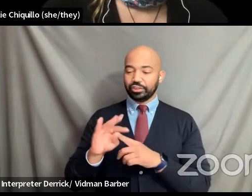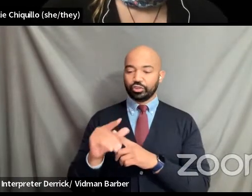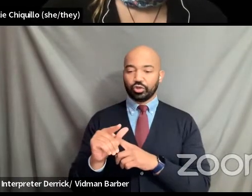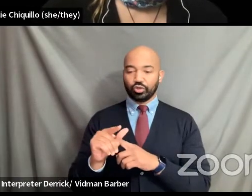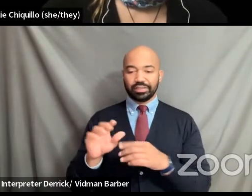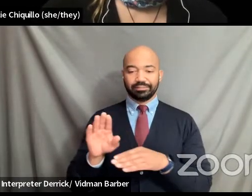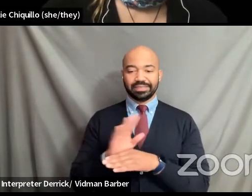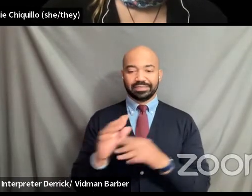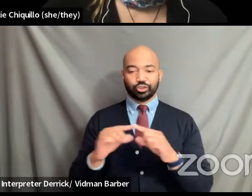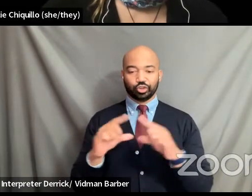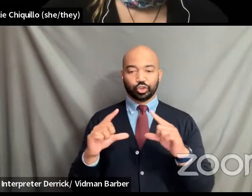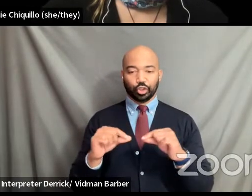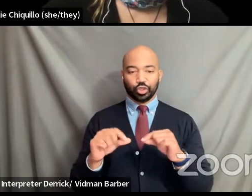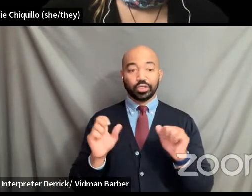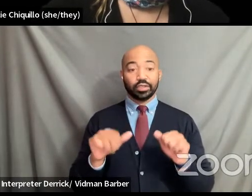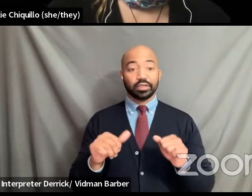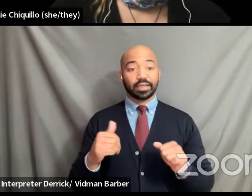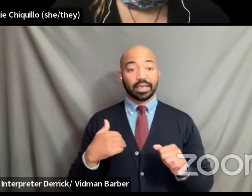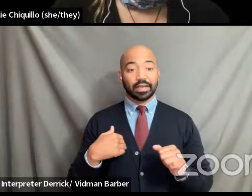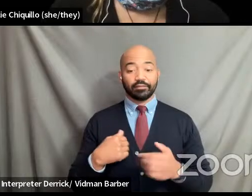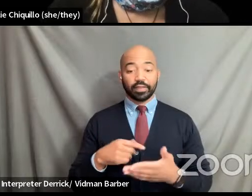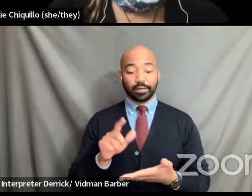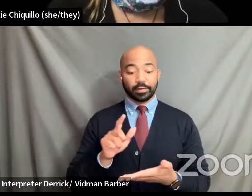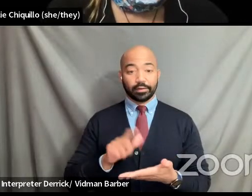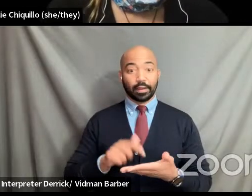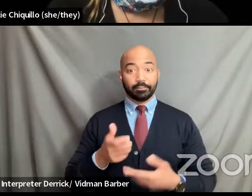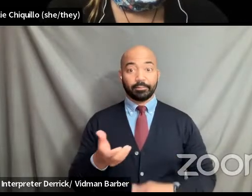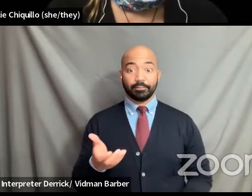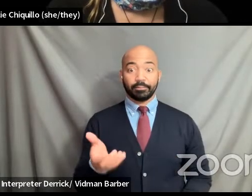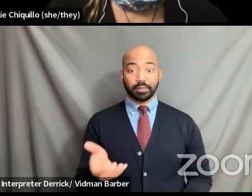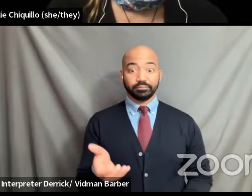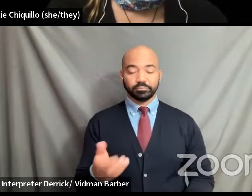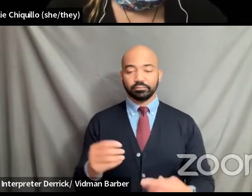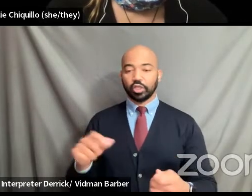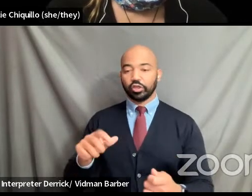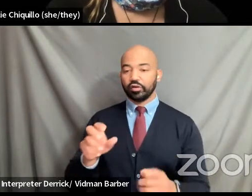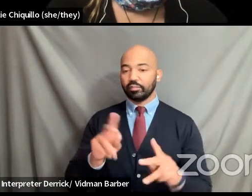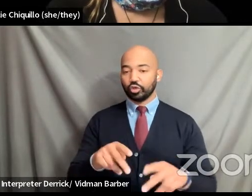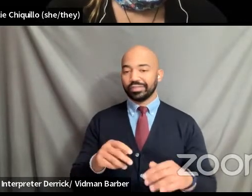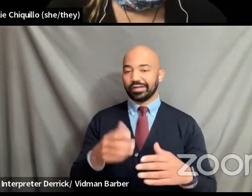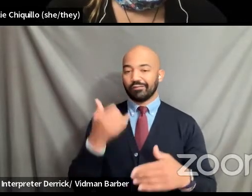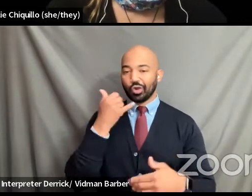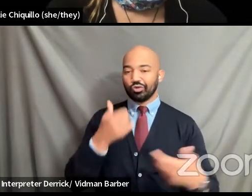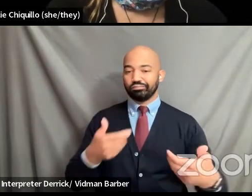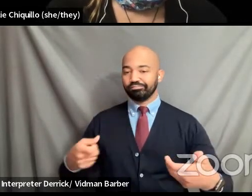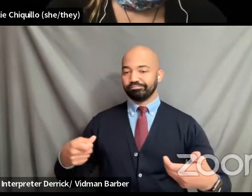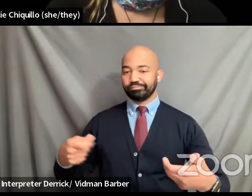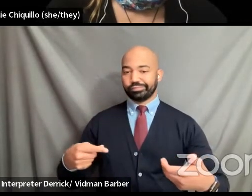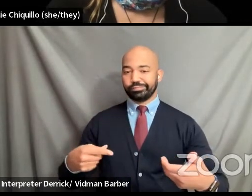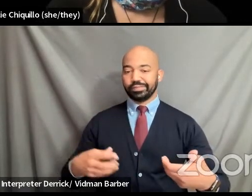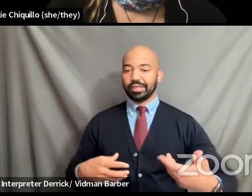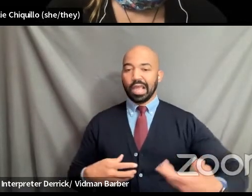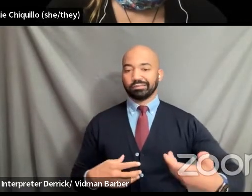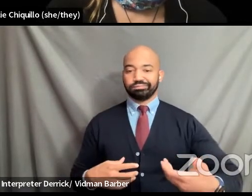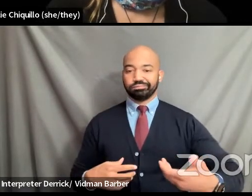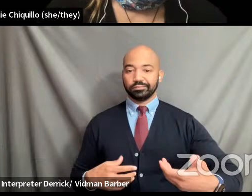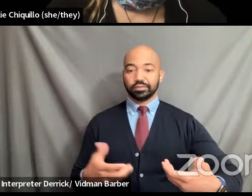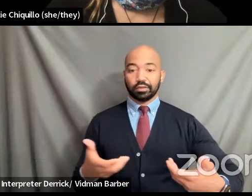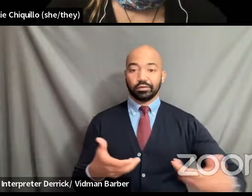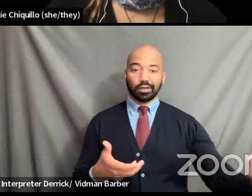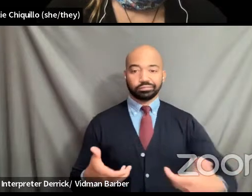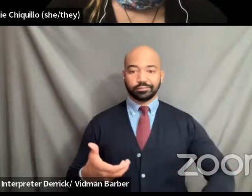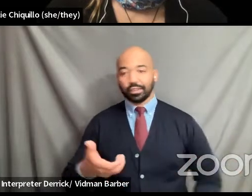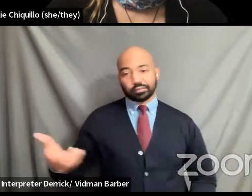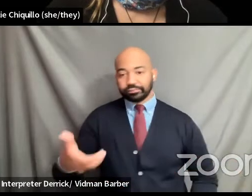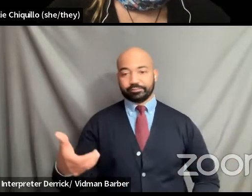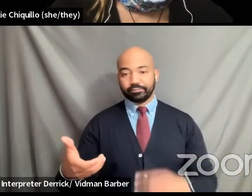And then it's actually something you can kind of tap and give to somebody else's phone, and it automatically loads into their actual phones. I actually put that in the chat